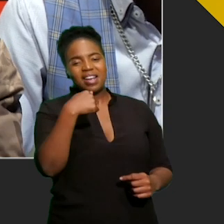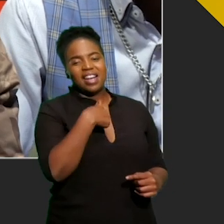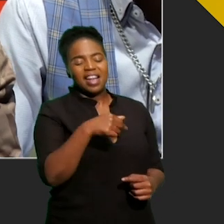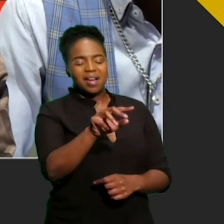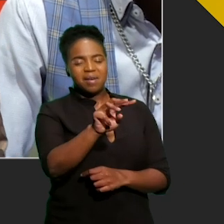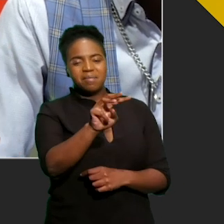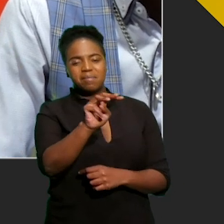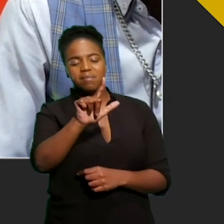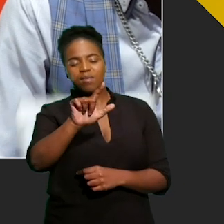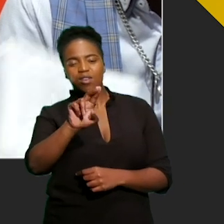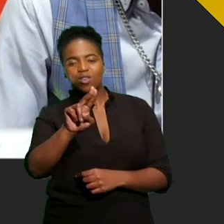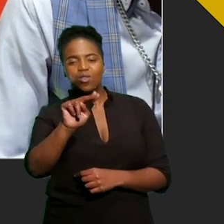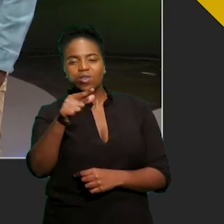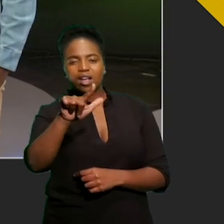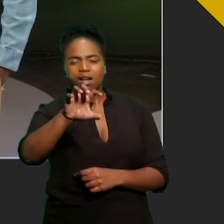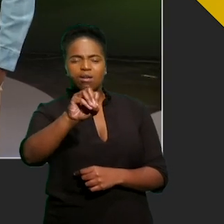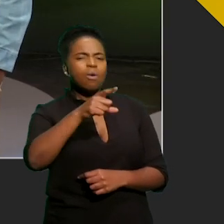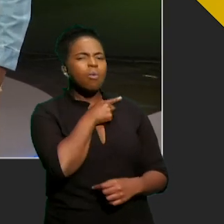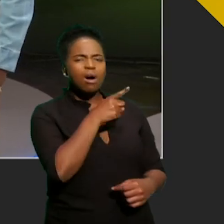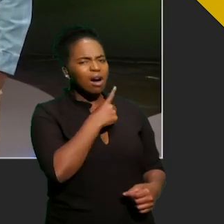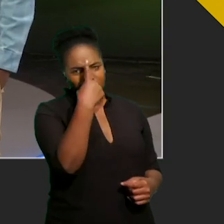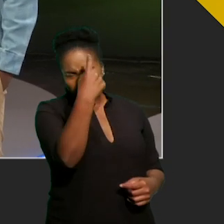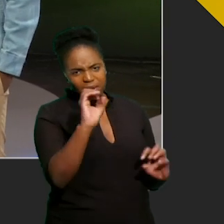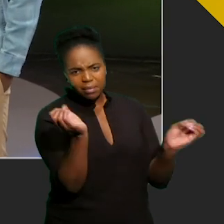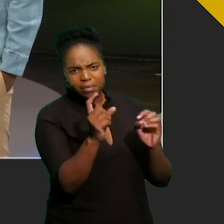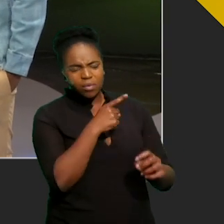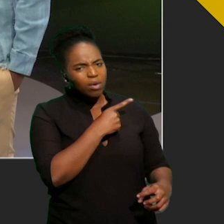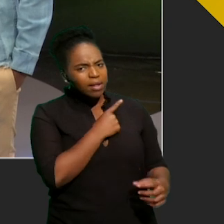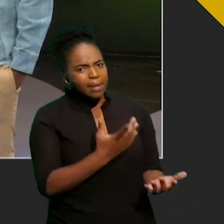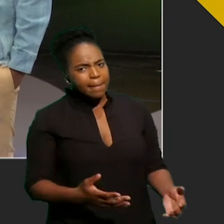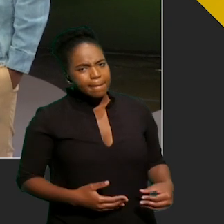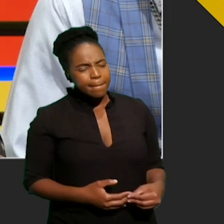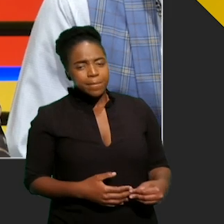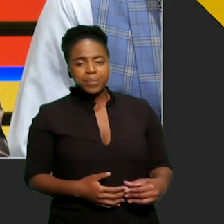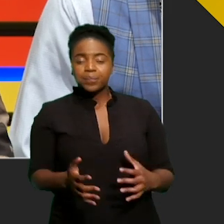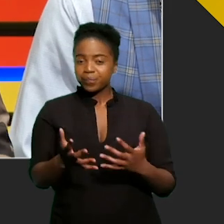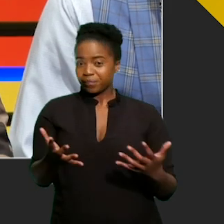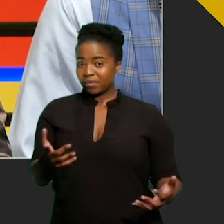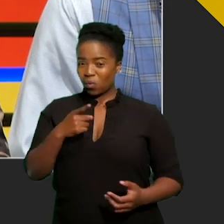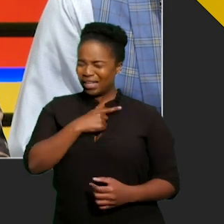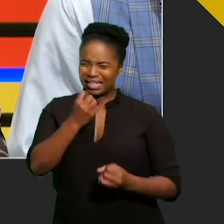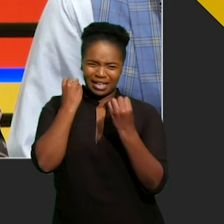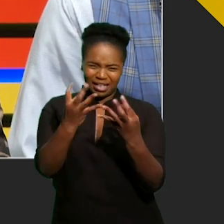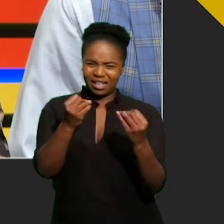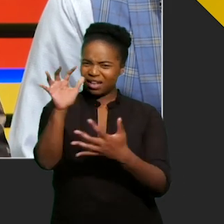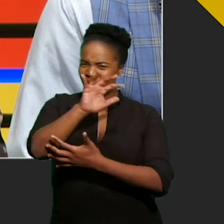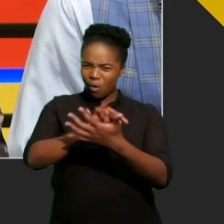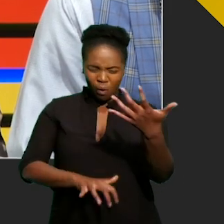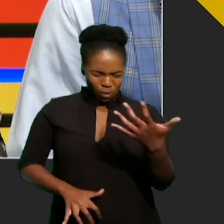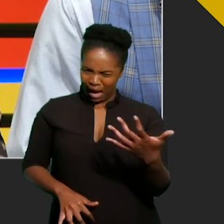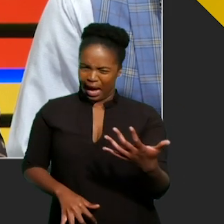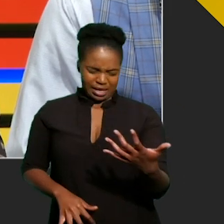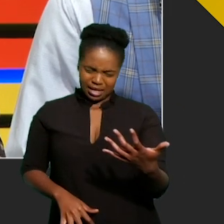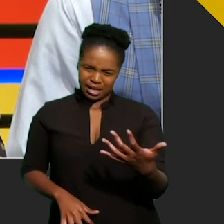Michel Lingel. Sure. So why on our ten be a much analyst? Kuba Znins is Dore O two